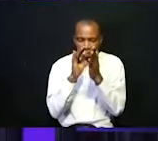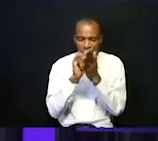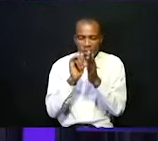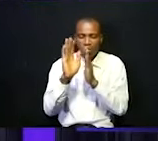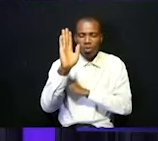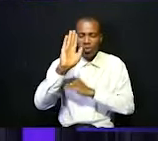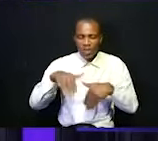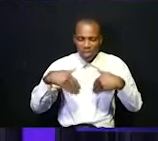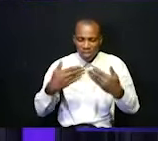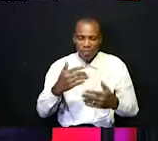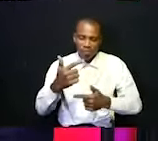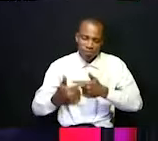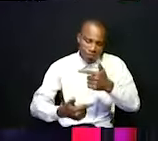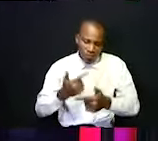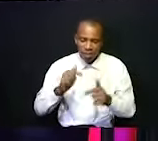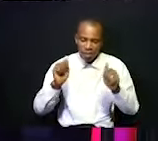Lord.